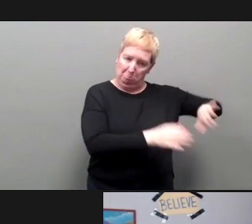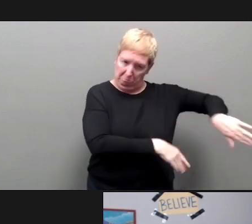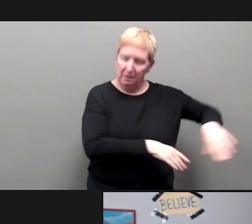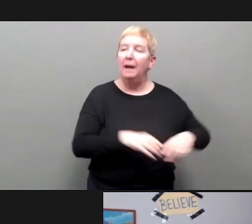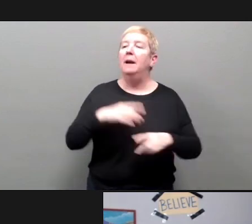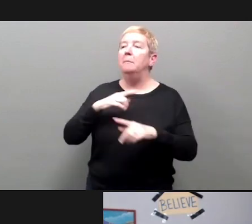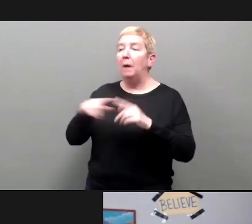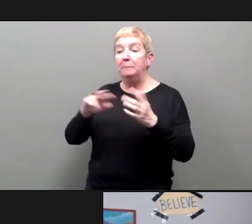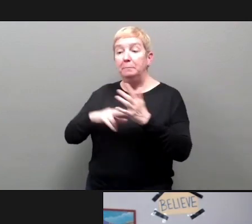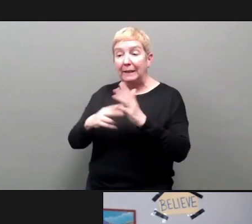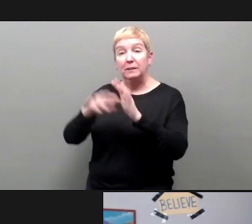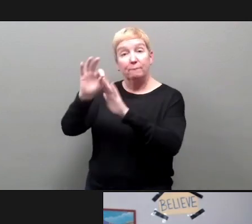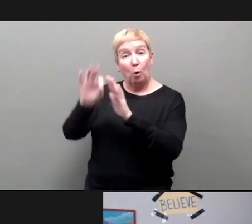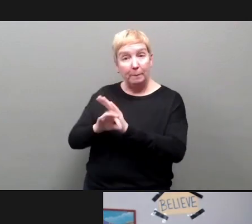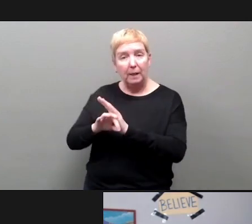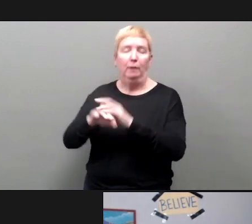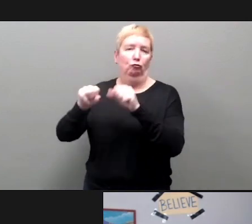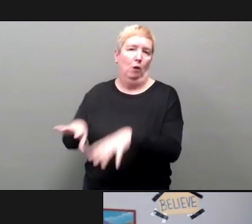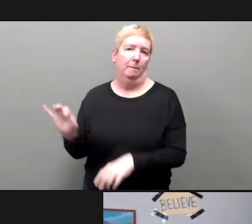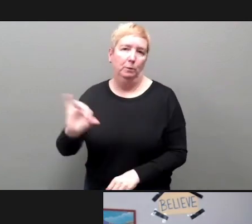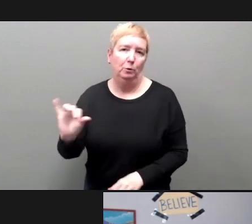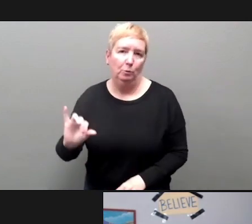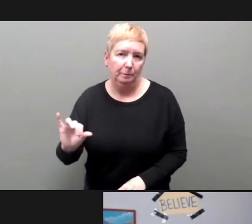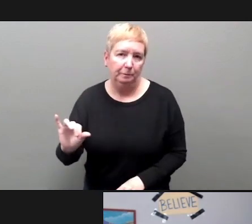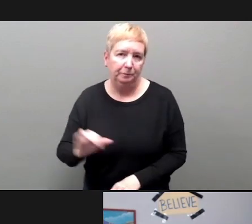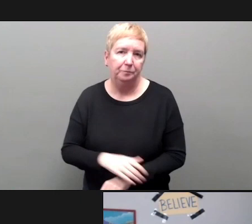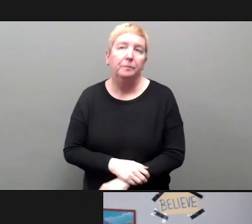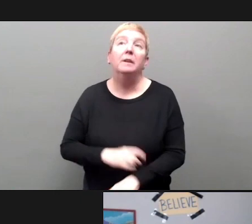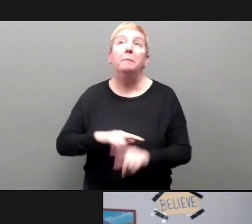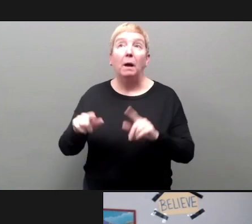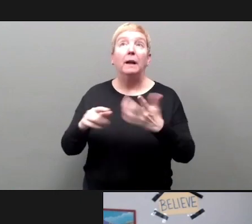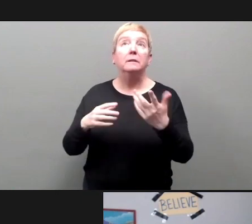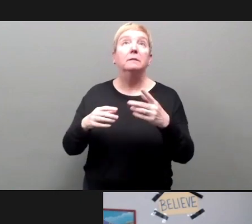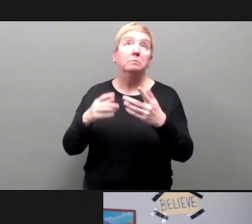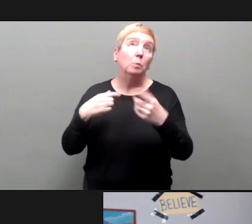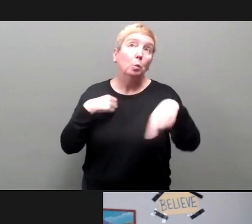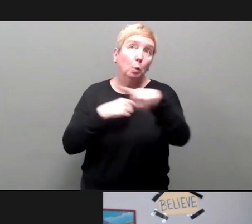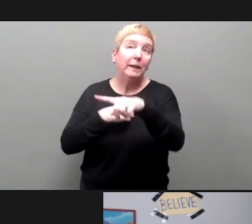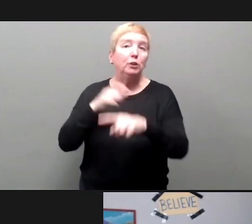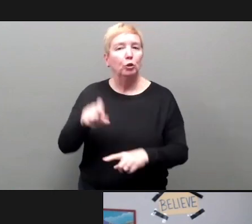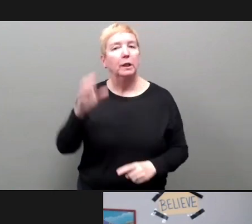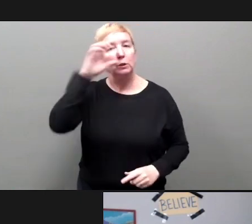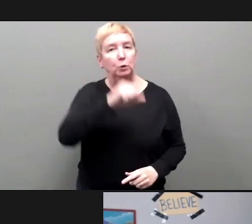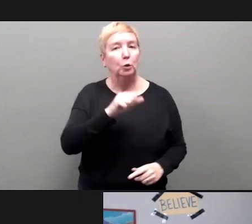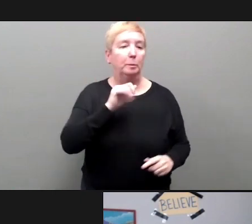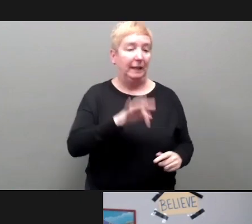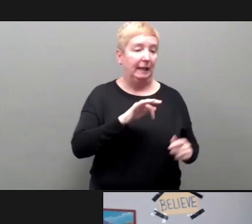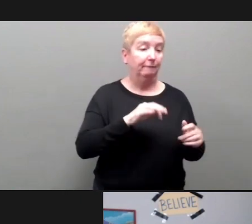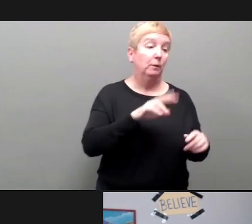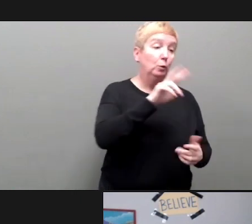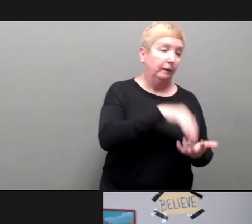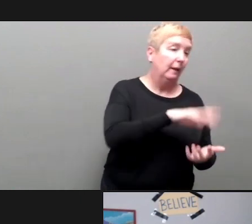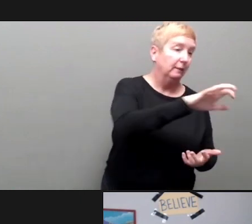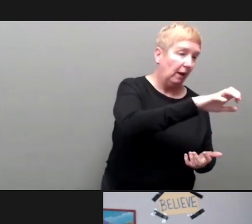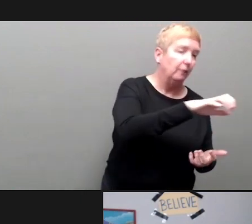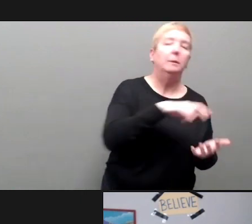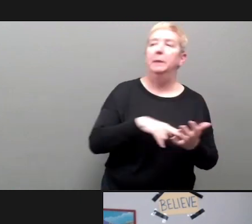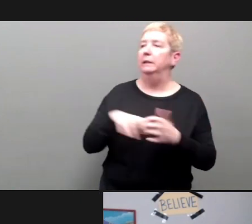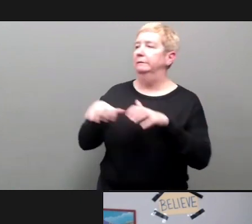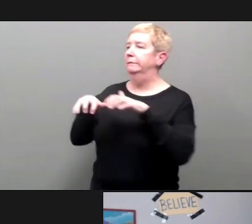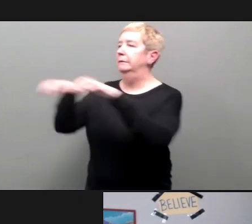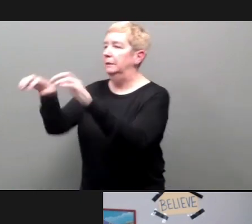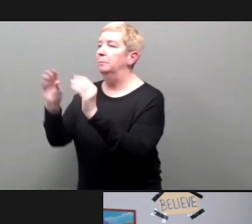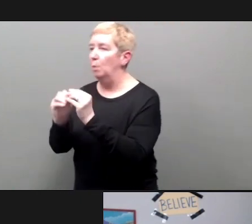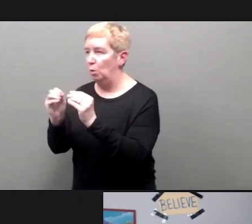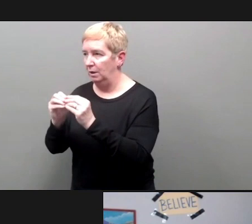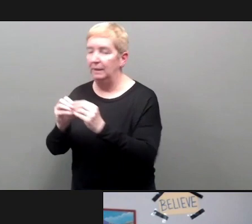people out there with COVID than we're seeing. Hopefully, and I would beg everybody watching to tell all their friends, if